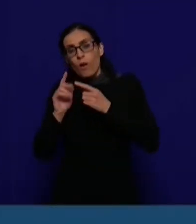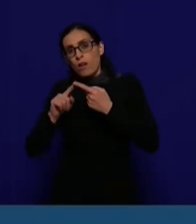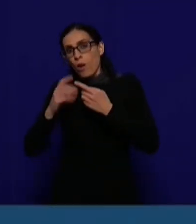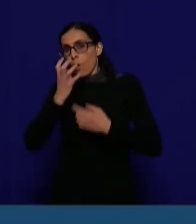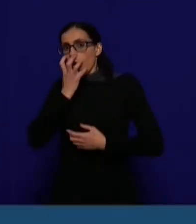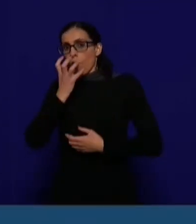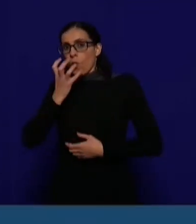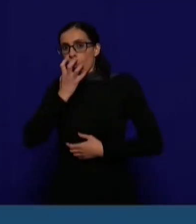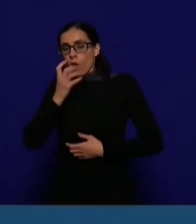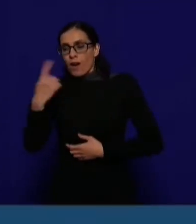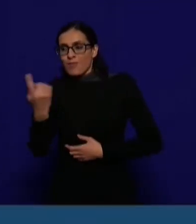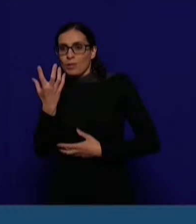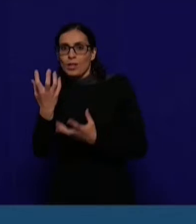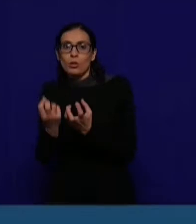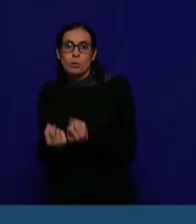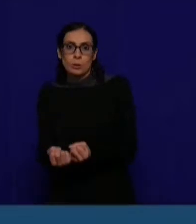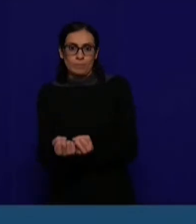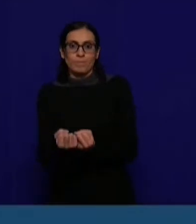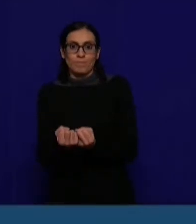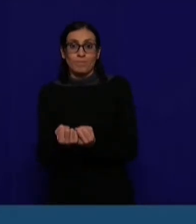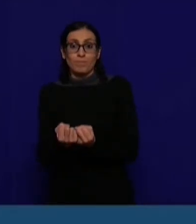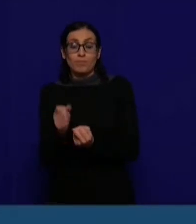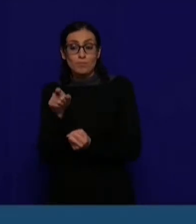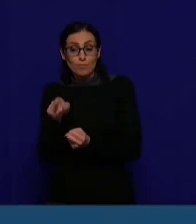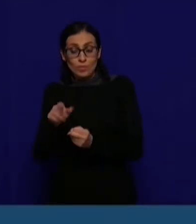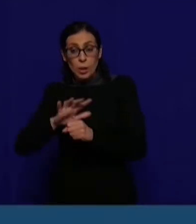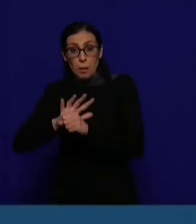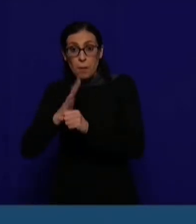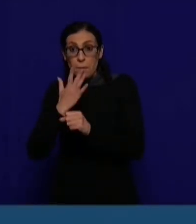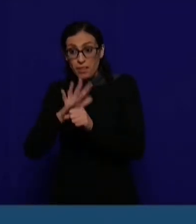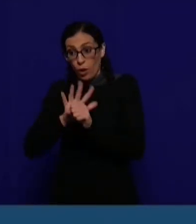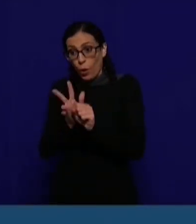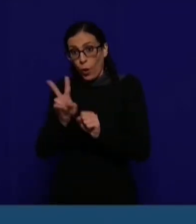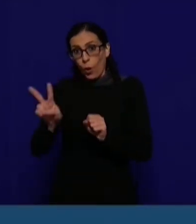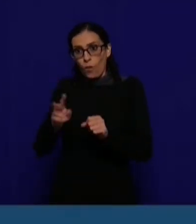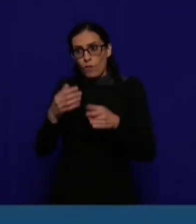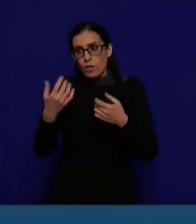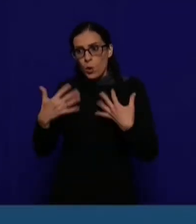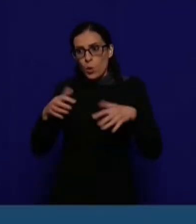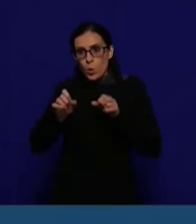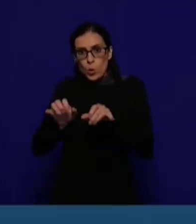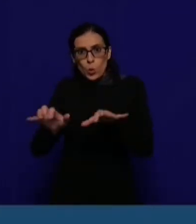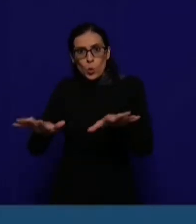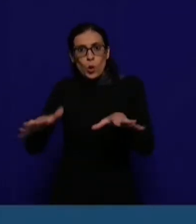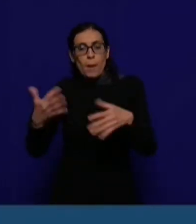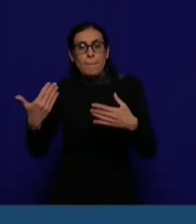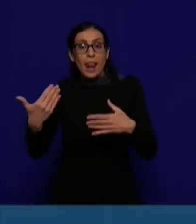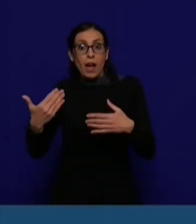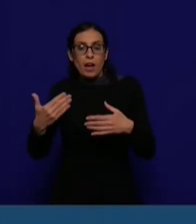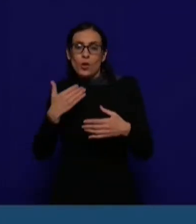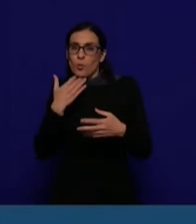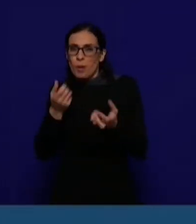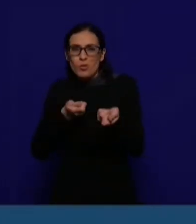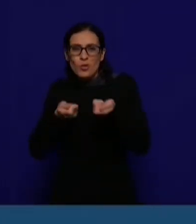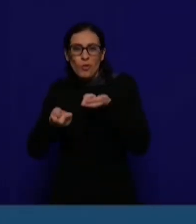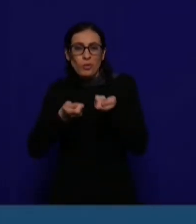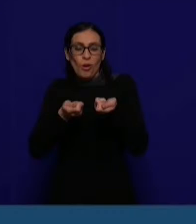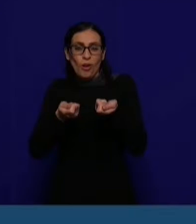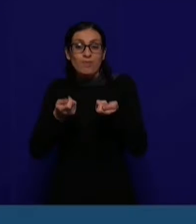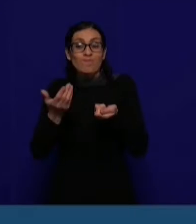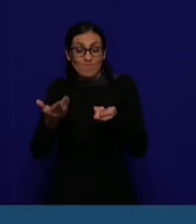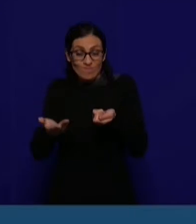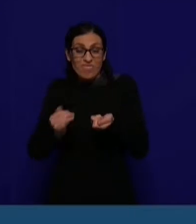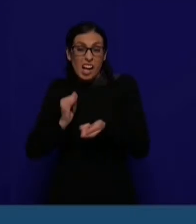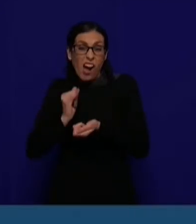huwa li jiġri meta inti kollok varjant li jkun qed jinfirex rampanti u ma jkunx hemm il-kontrolli. U allura aħna